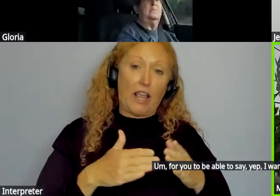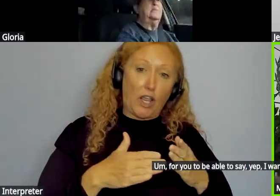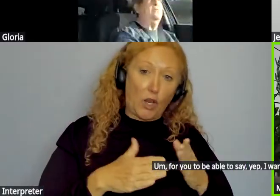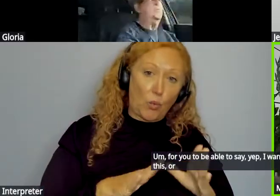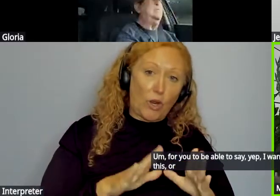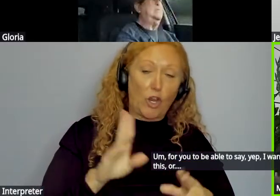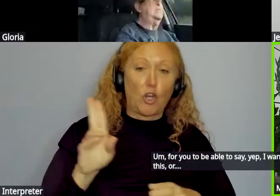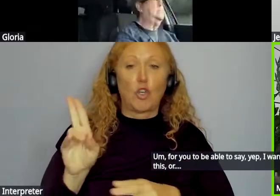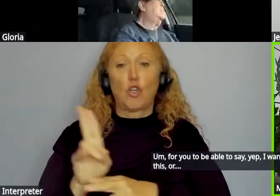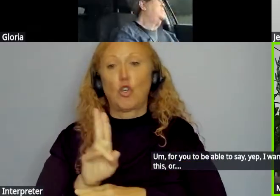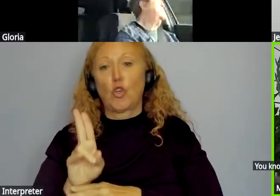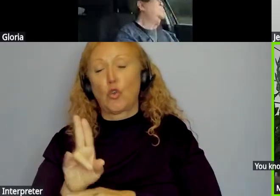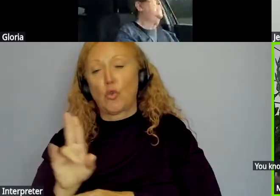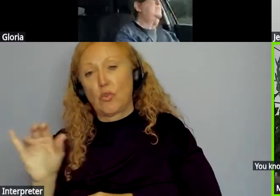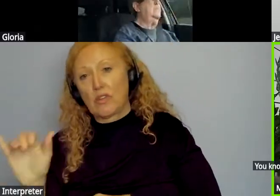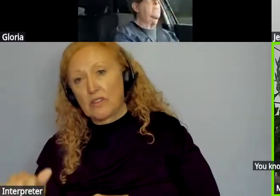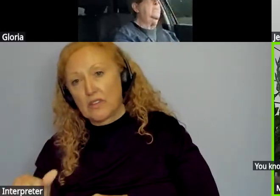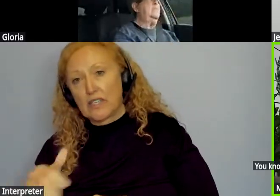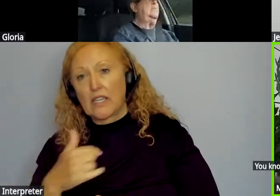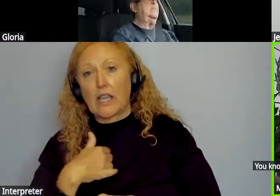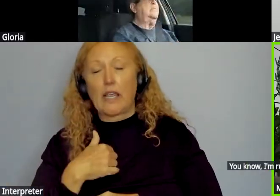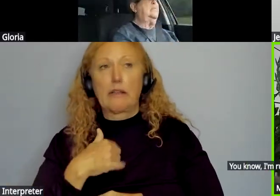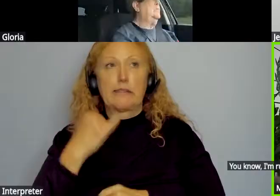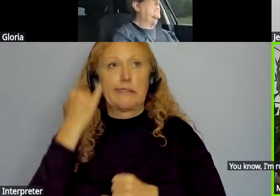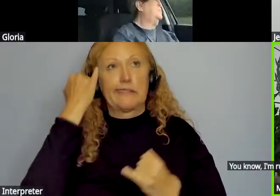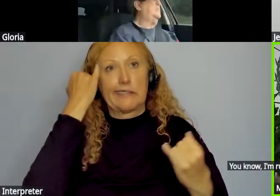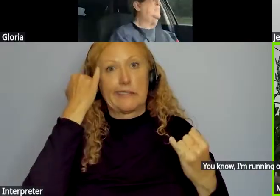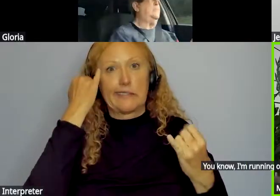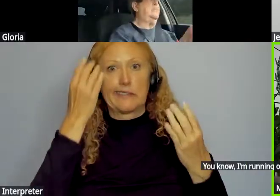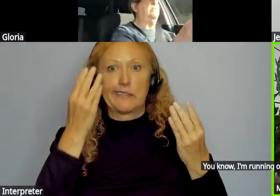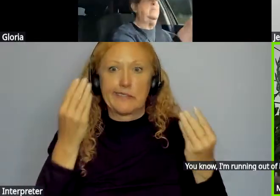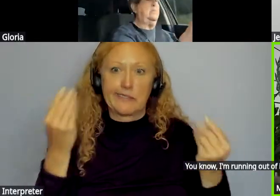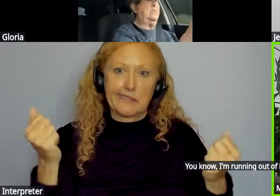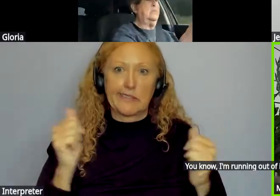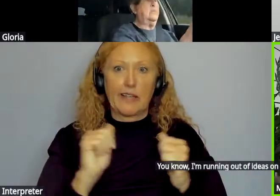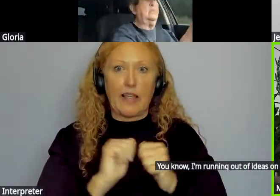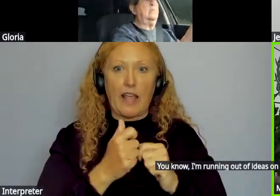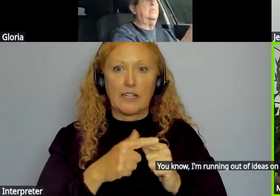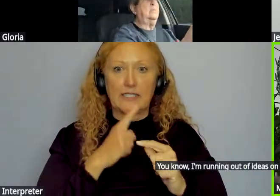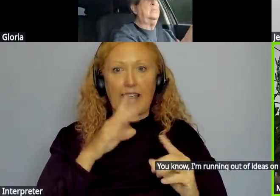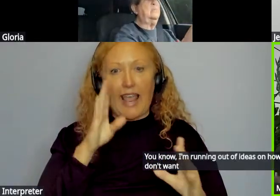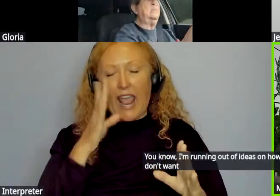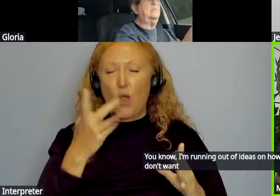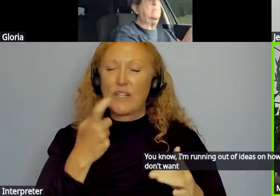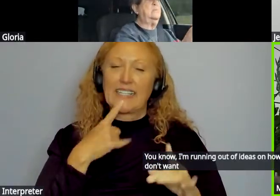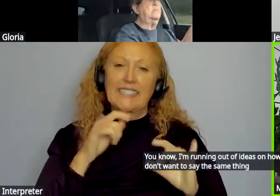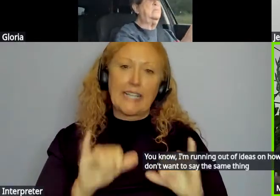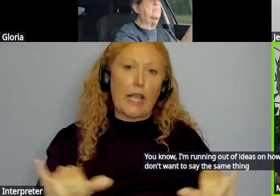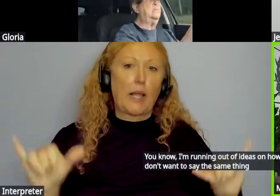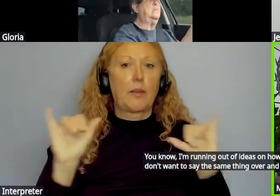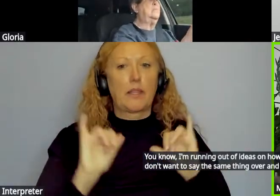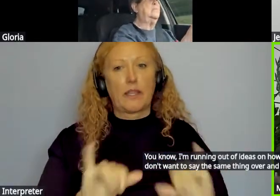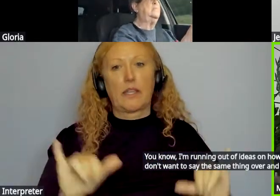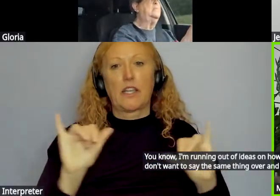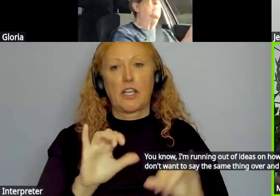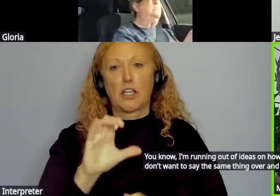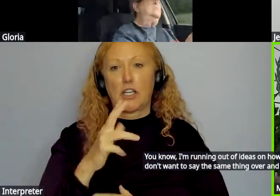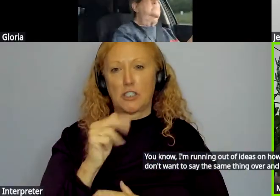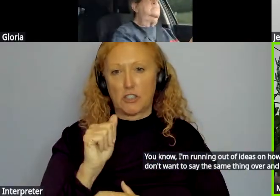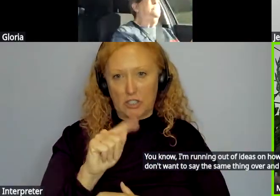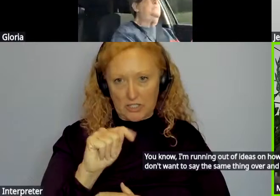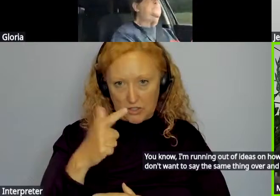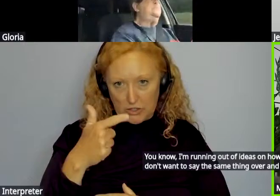or I'm running out of ideas of how to say hi to people, and I don't want to say the same thing over and over again. ChatGPT can give